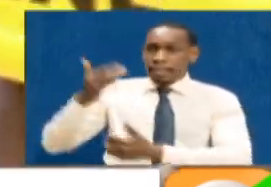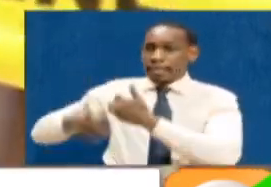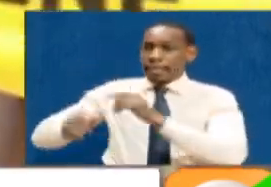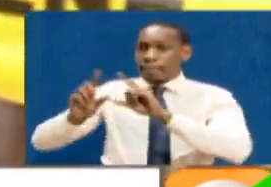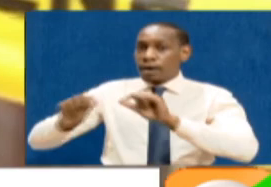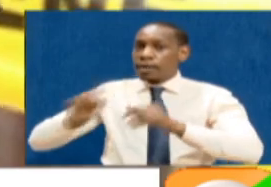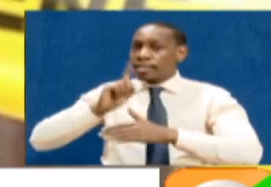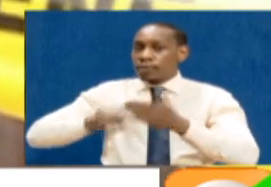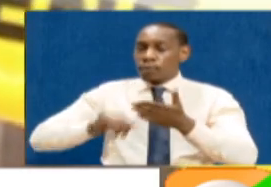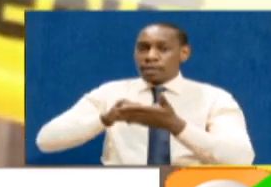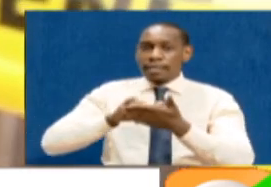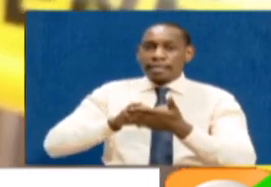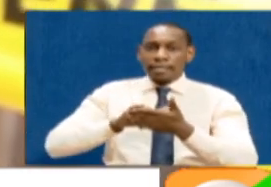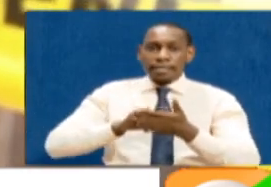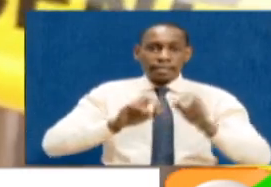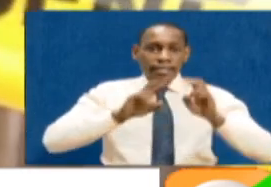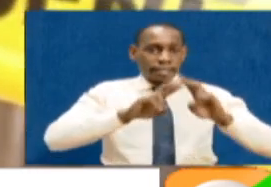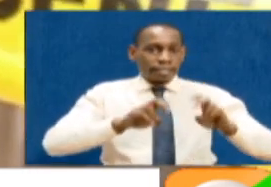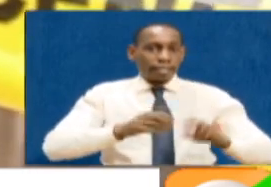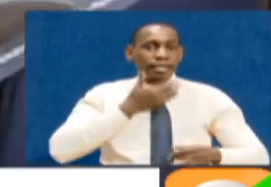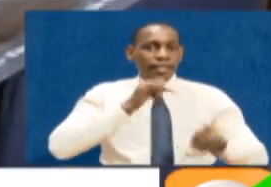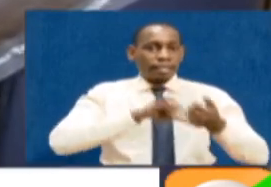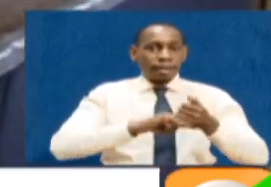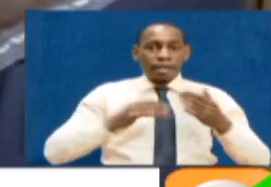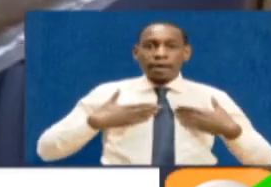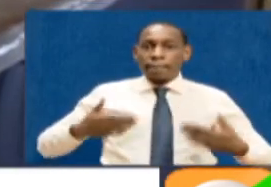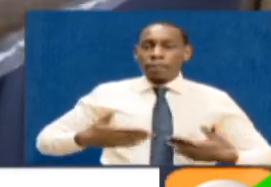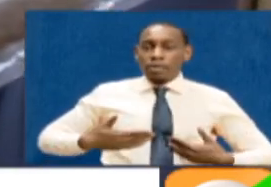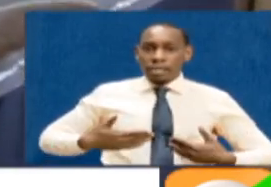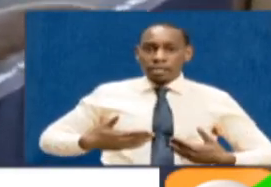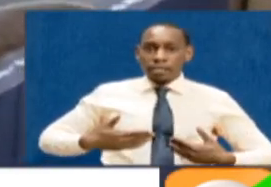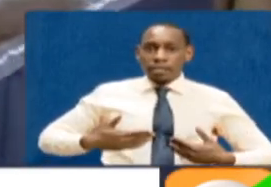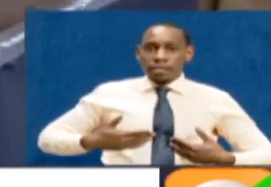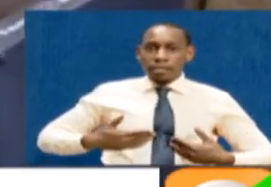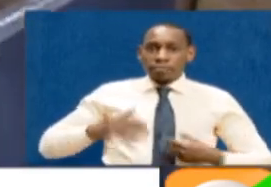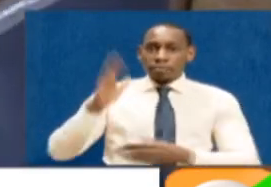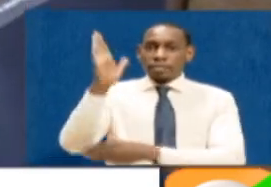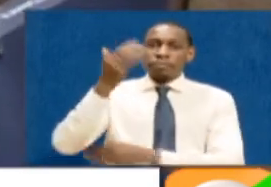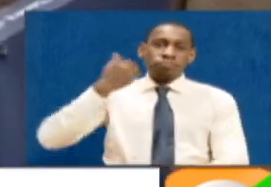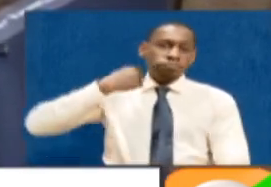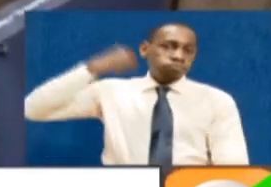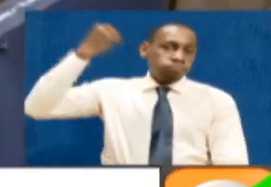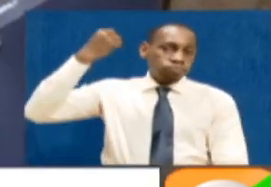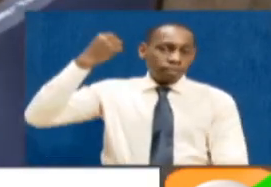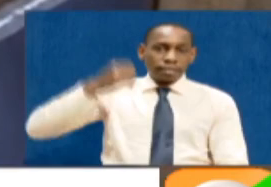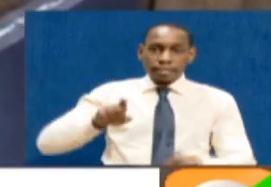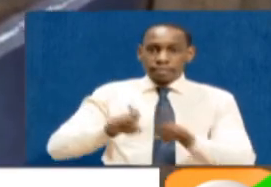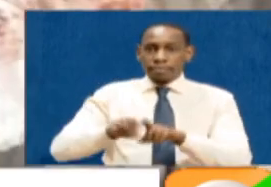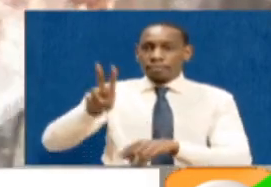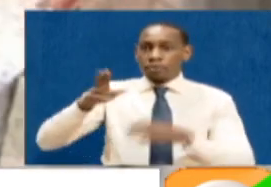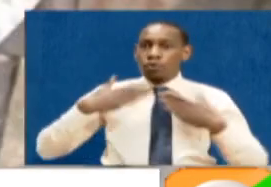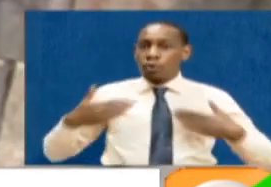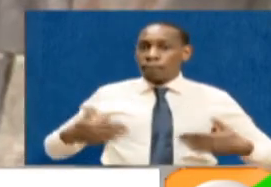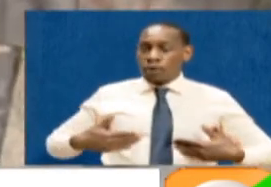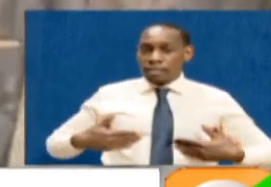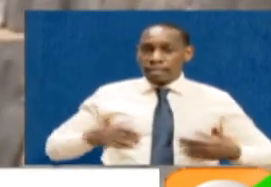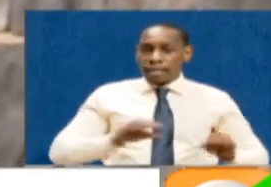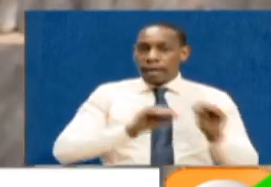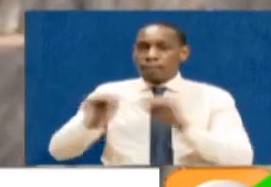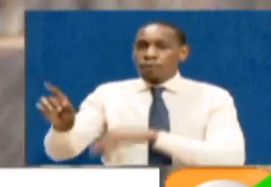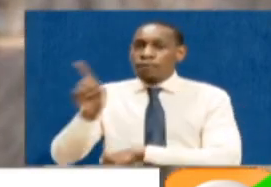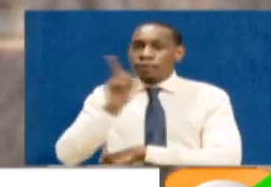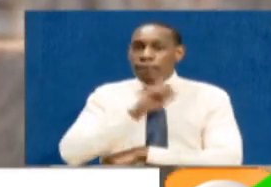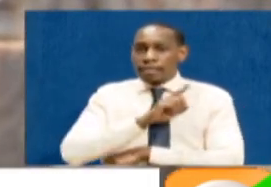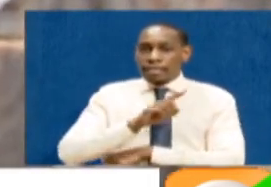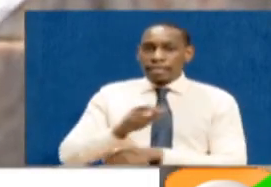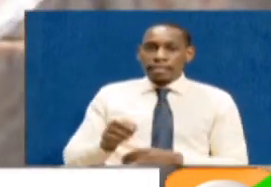knife still lodged in her back. The neighbours say they searched for her husband, only to find his body dangling from a tree within the homestead.